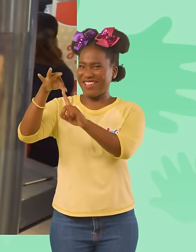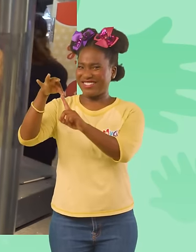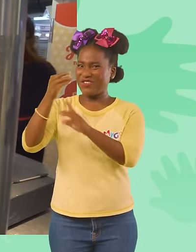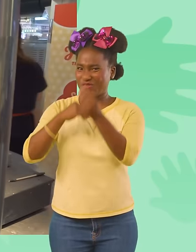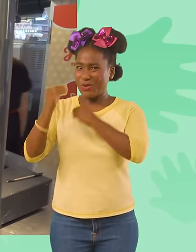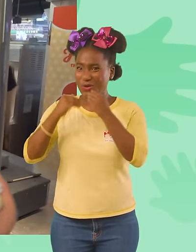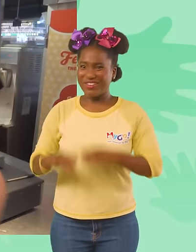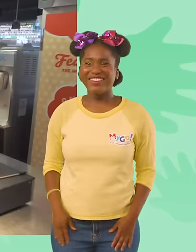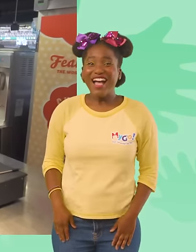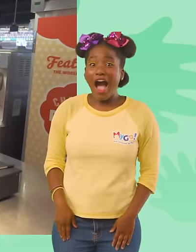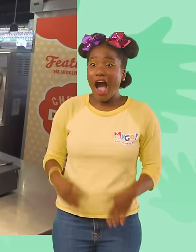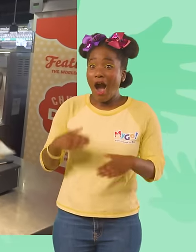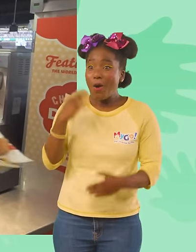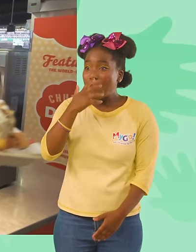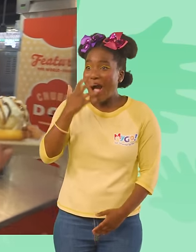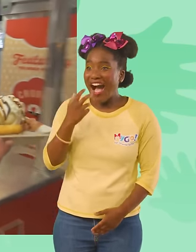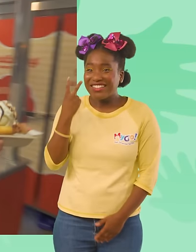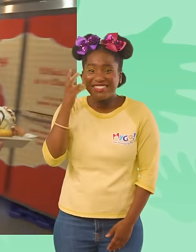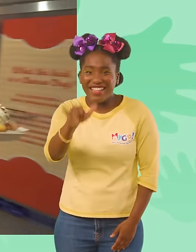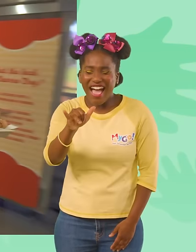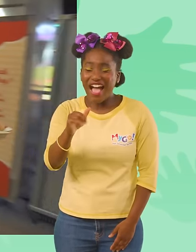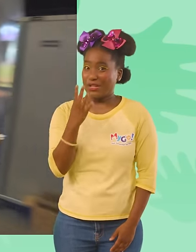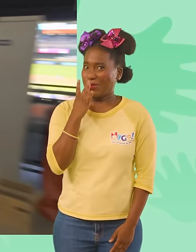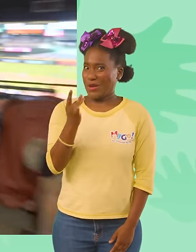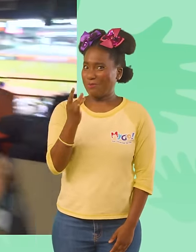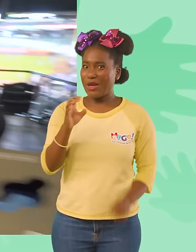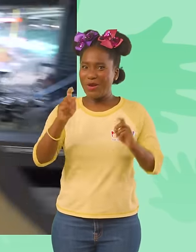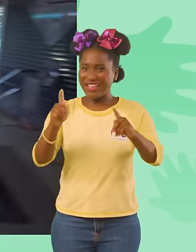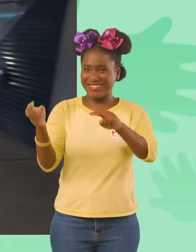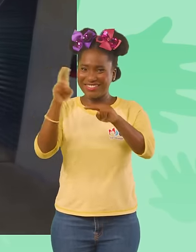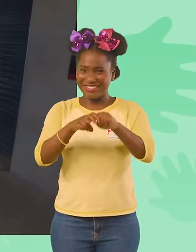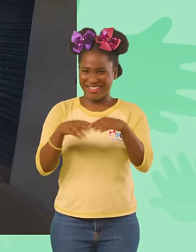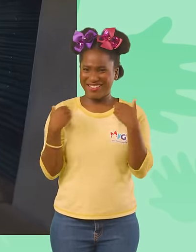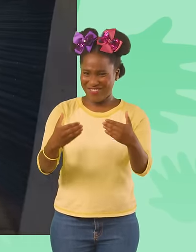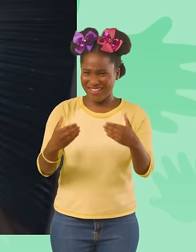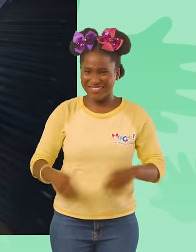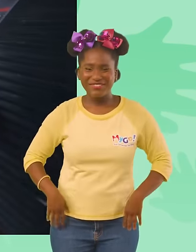Oh, check it out! It looks so yummy! Okay, let's go take a seat.